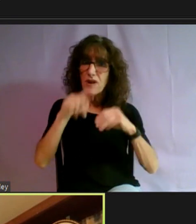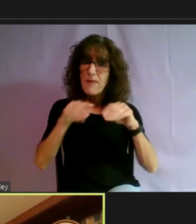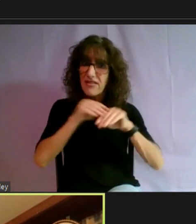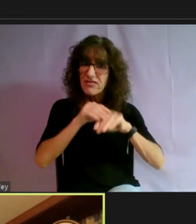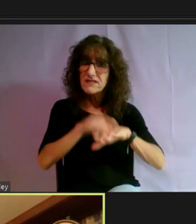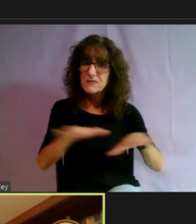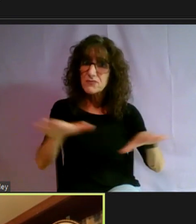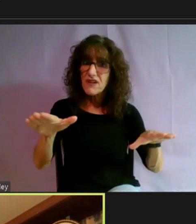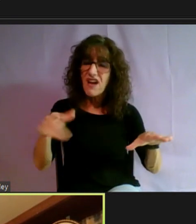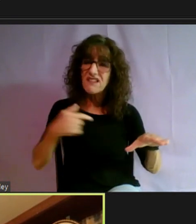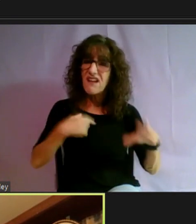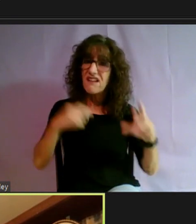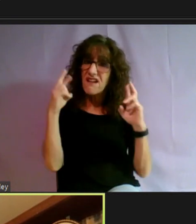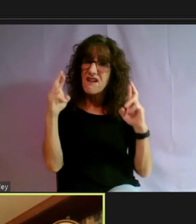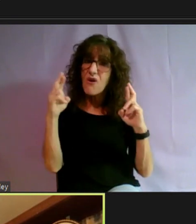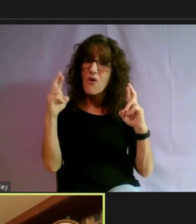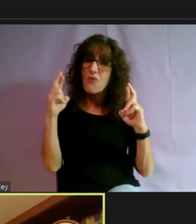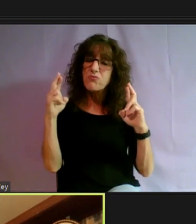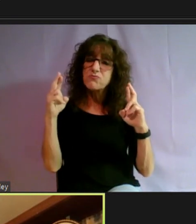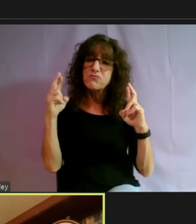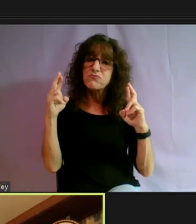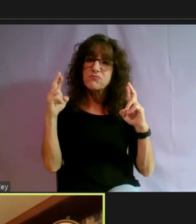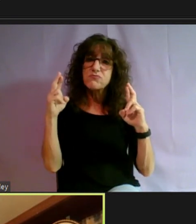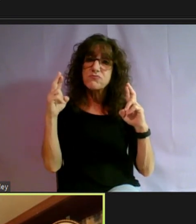hope that